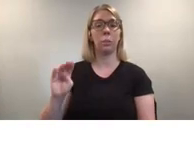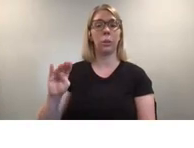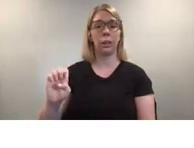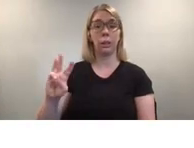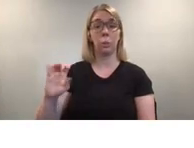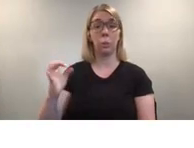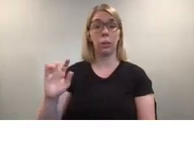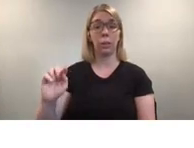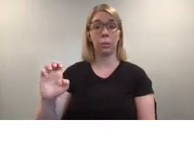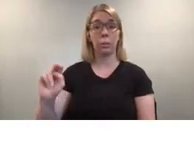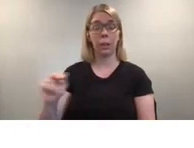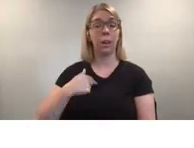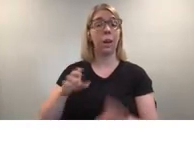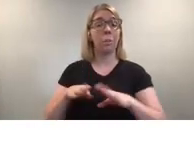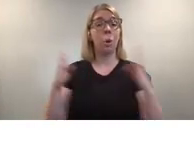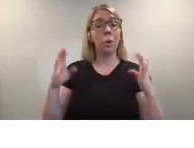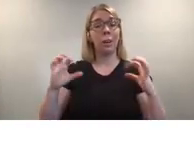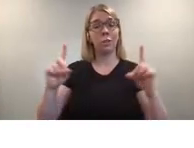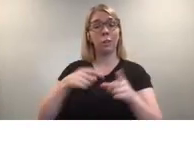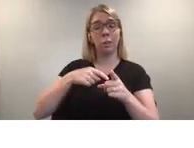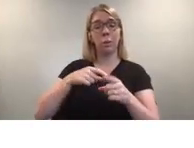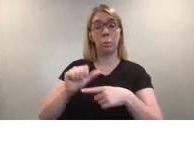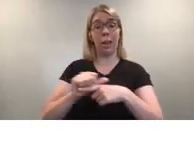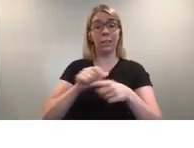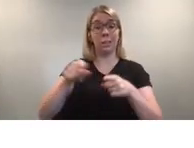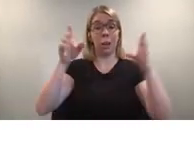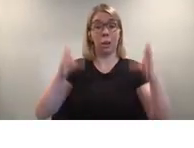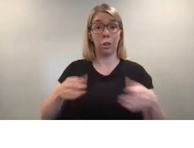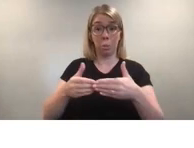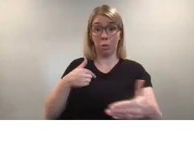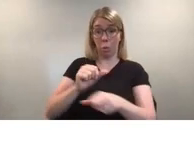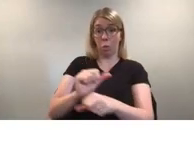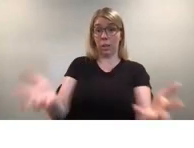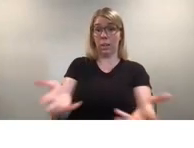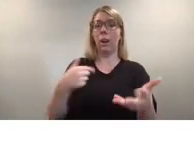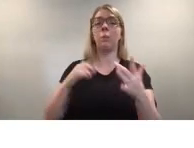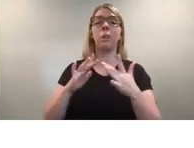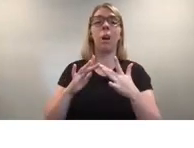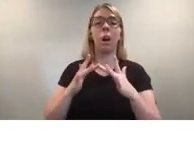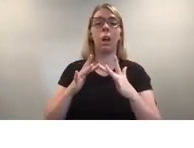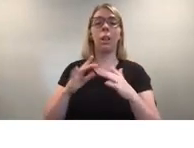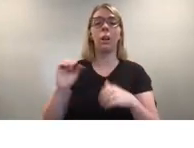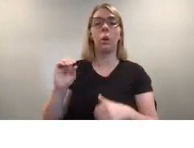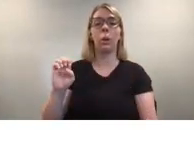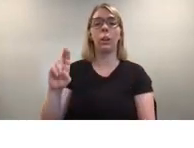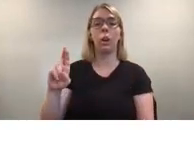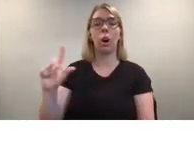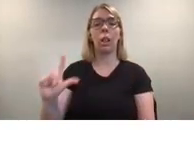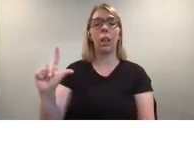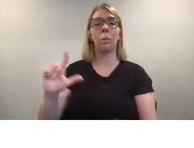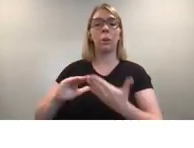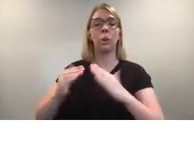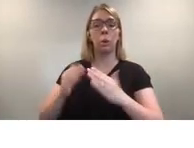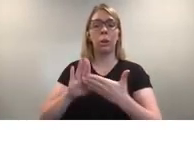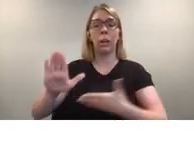Educational Practices Specialist with the OEN. Before coming to the OEN, I was the Online Learning and OER Librarian at a community college in